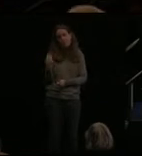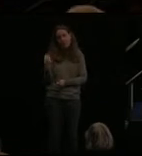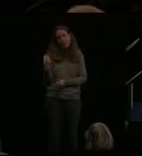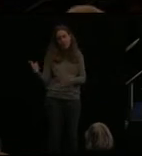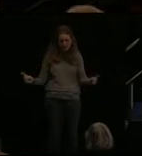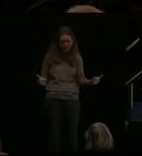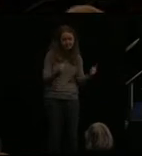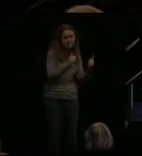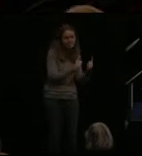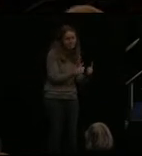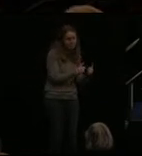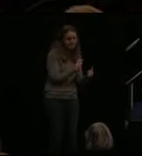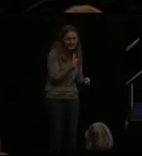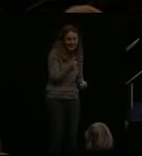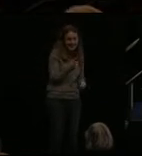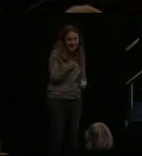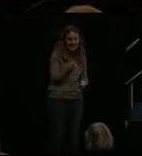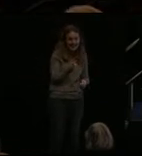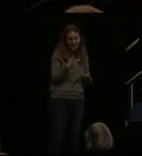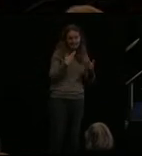again,